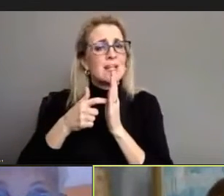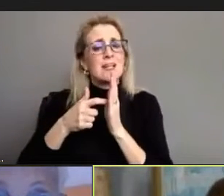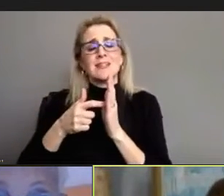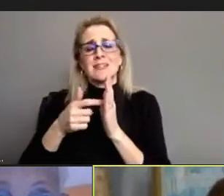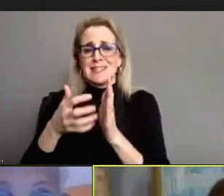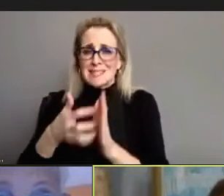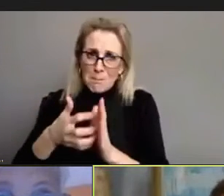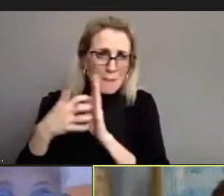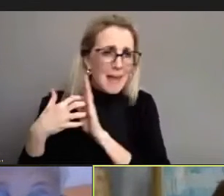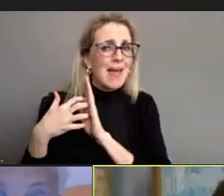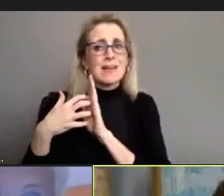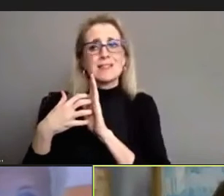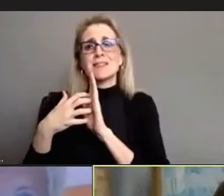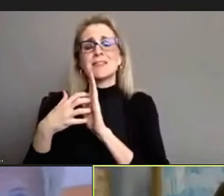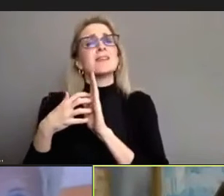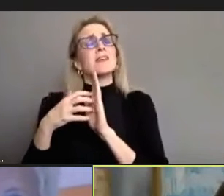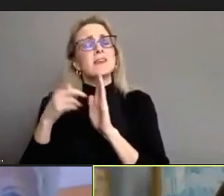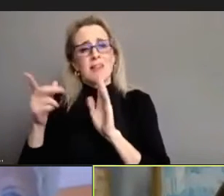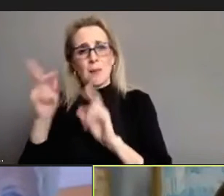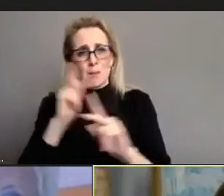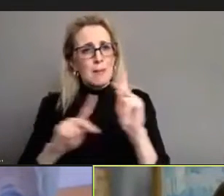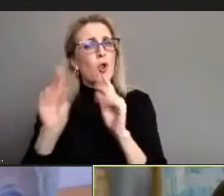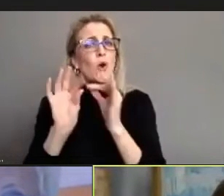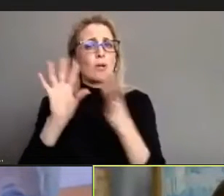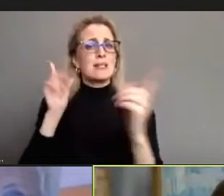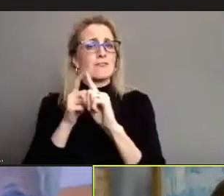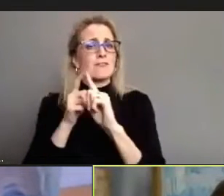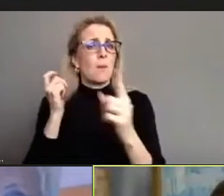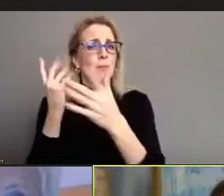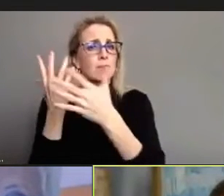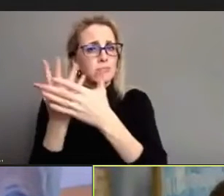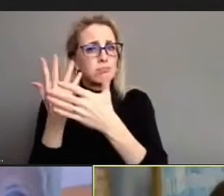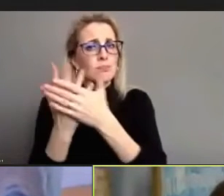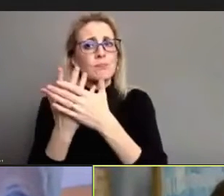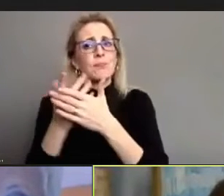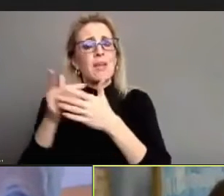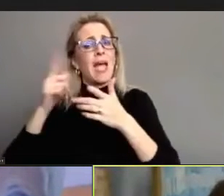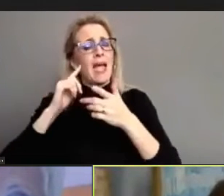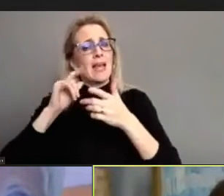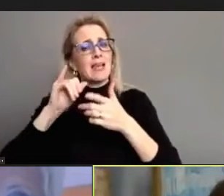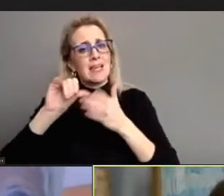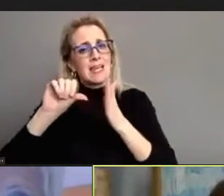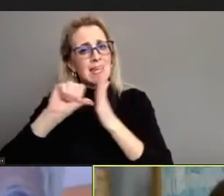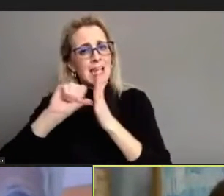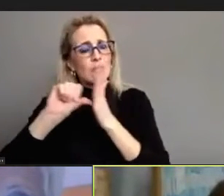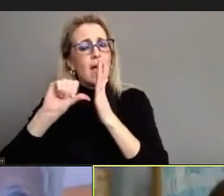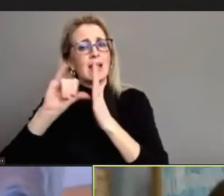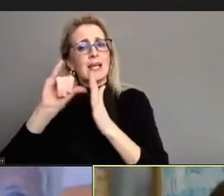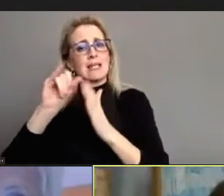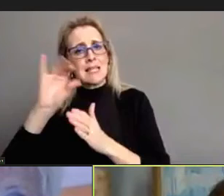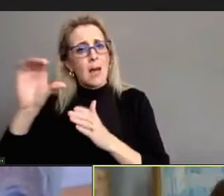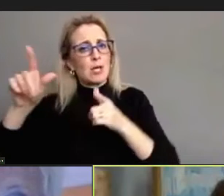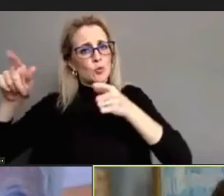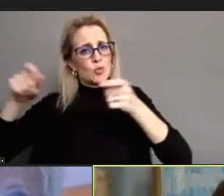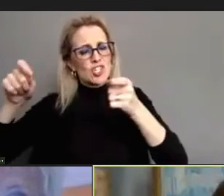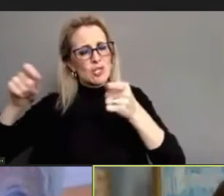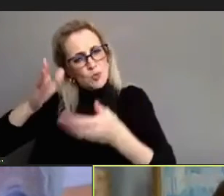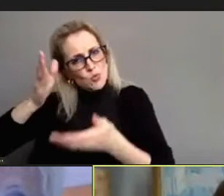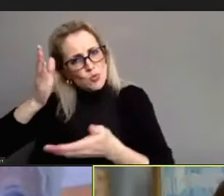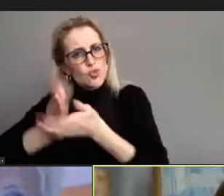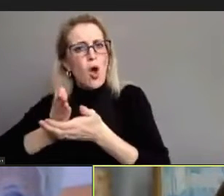from ILO. Pressure on Islamic regime to stop the crackdown on the May Day